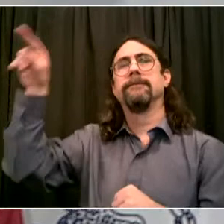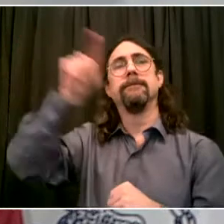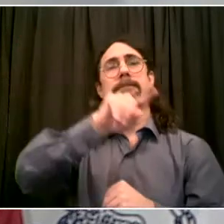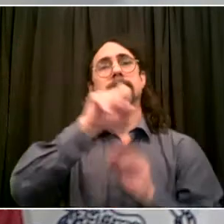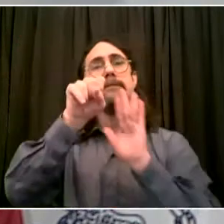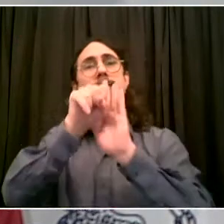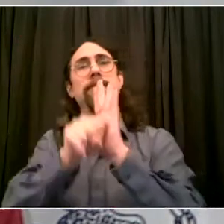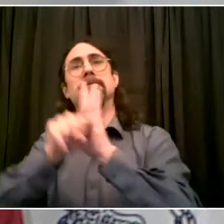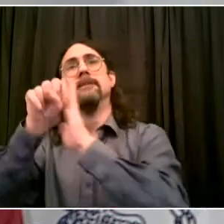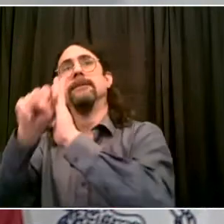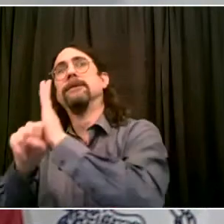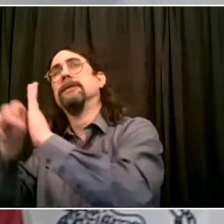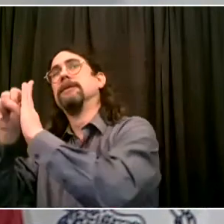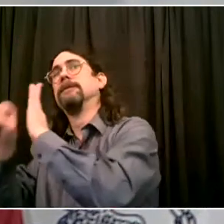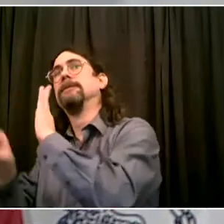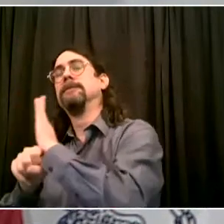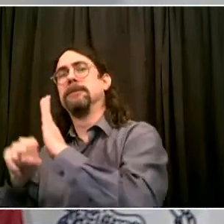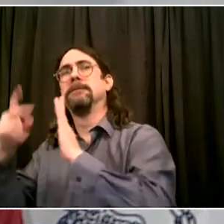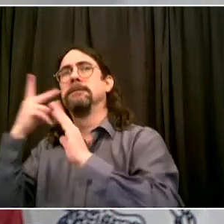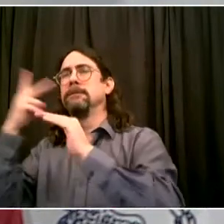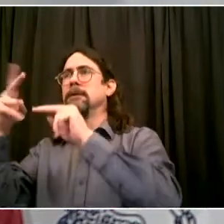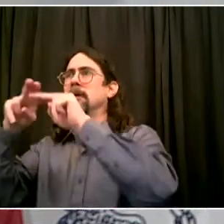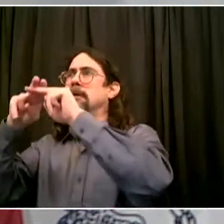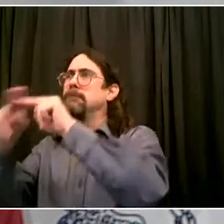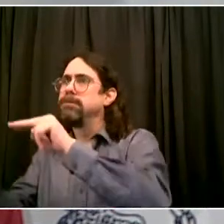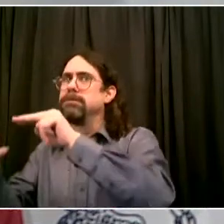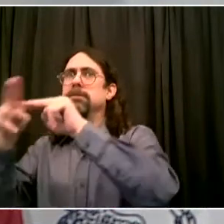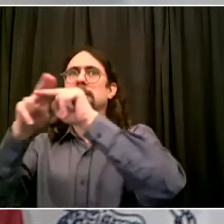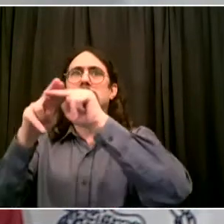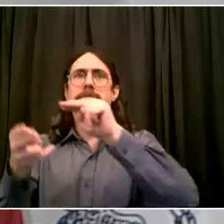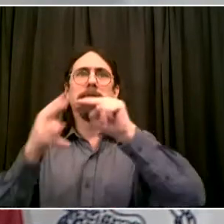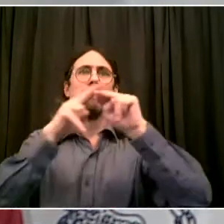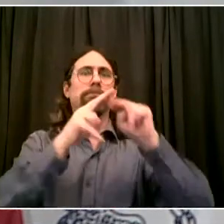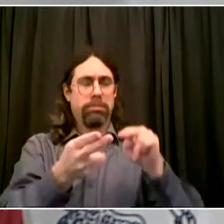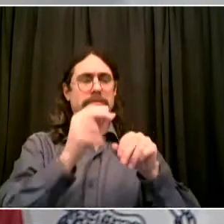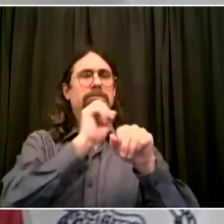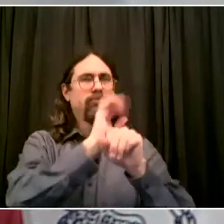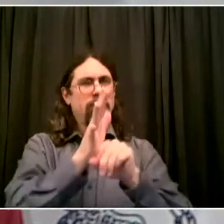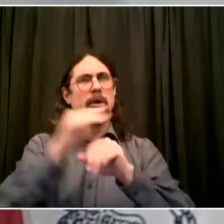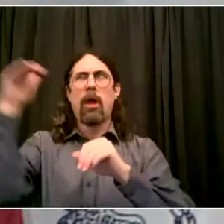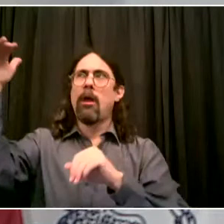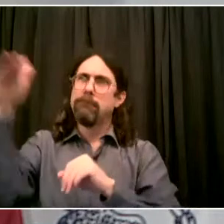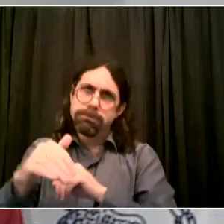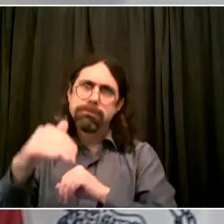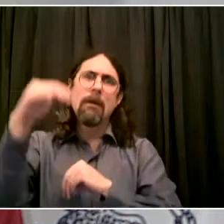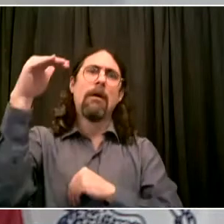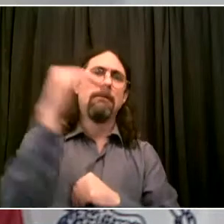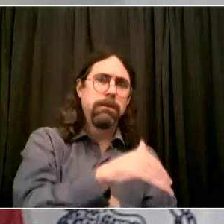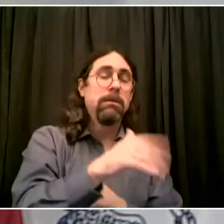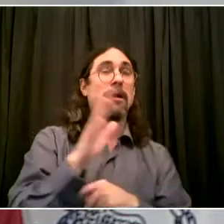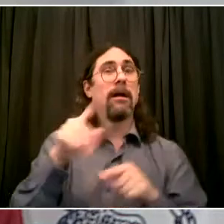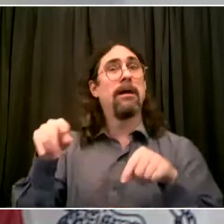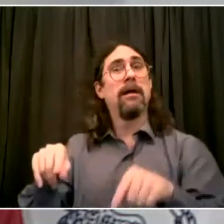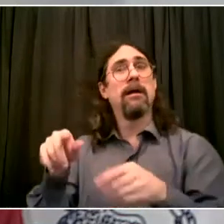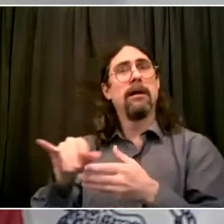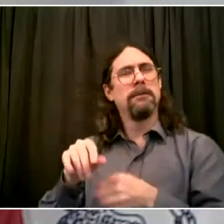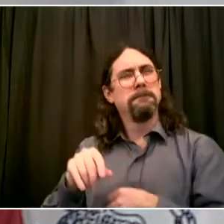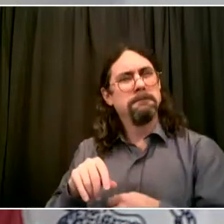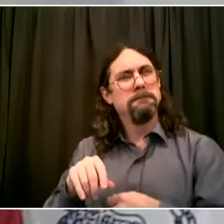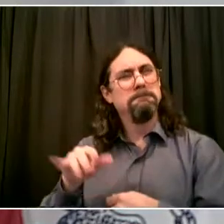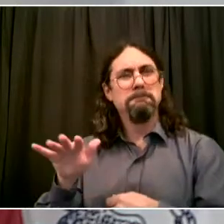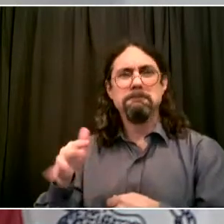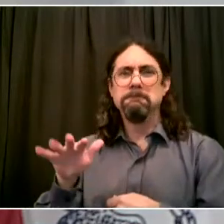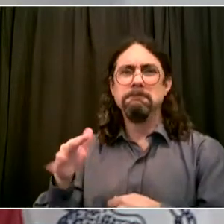one of the worst place hit early on? Yeah, I'll start and I'll turn to Dr. Varma and Dr.